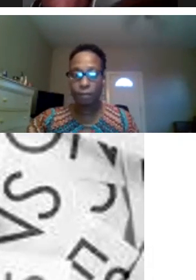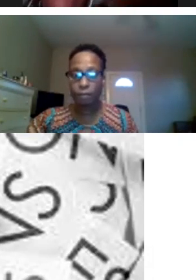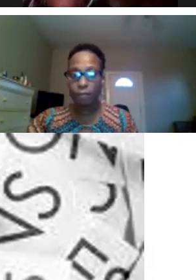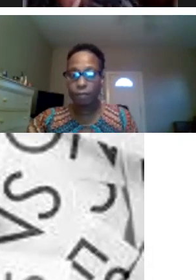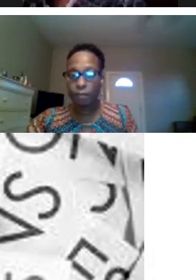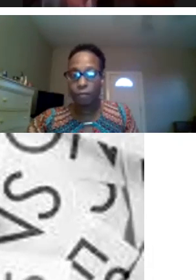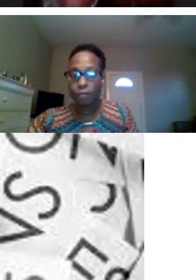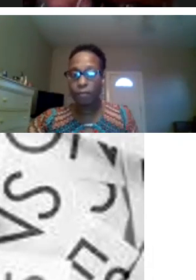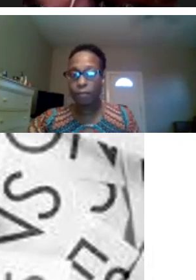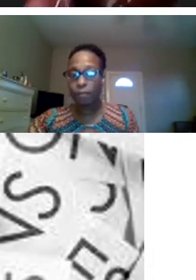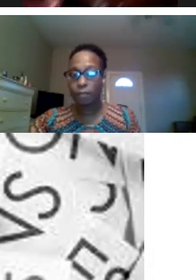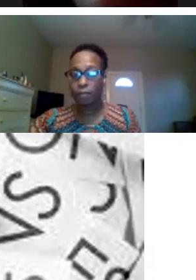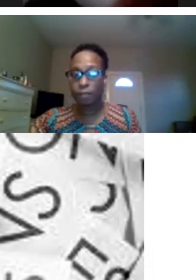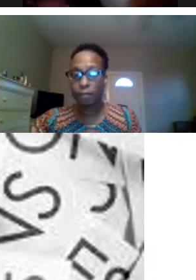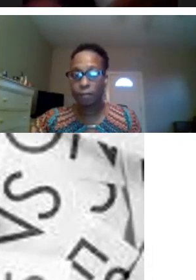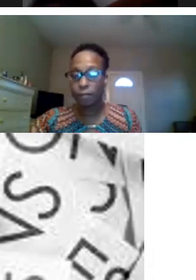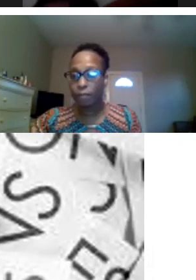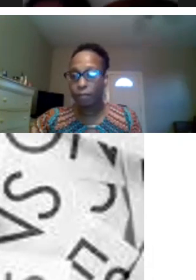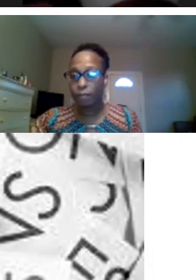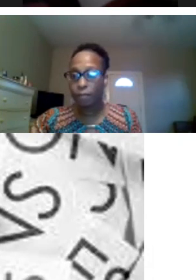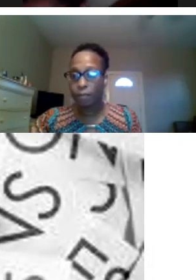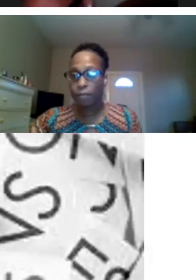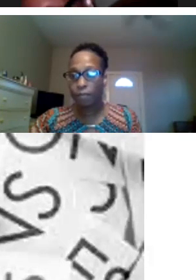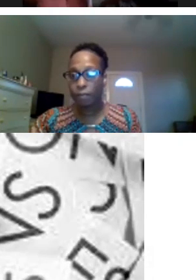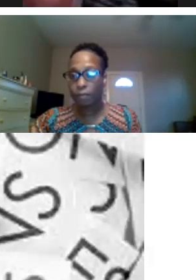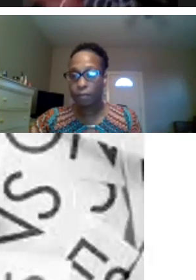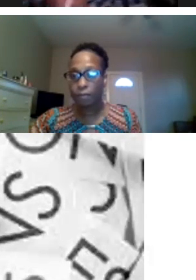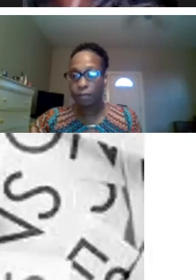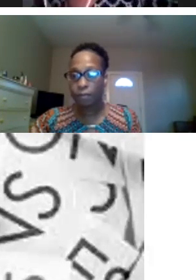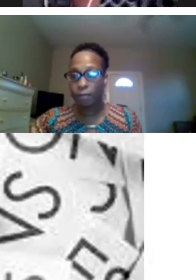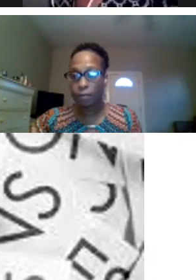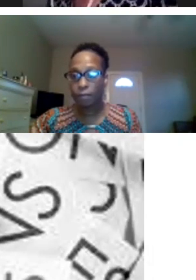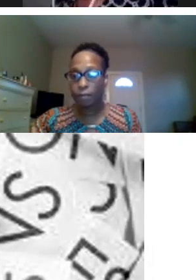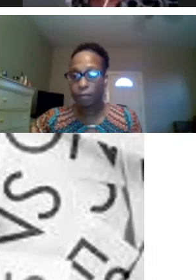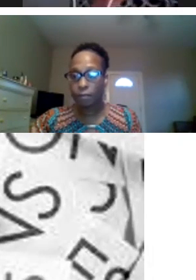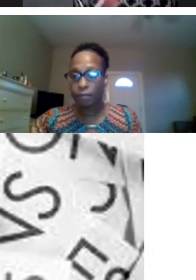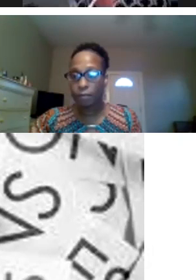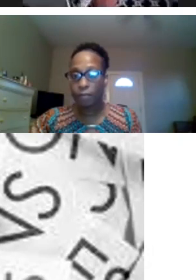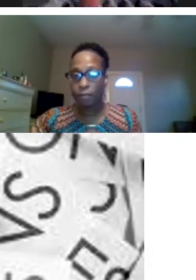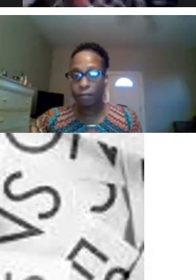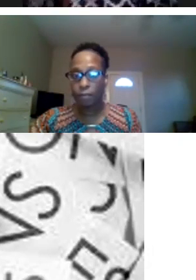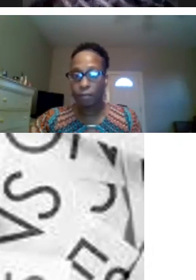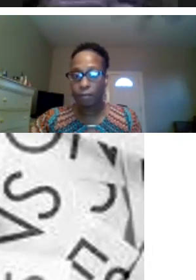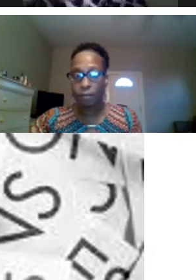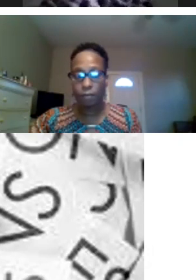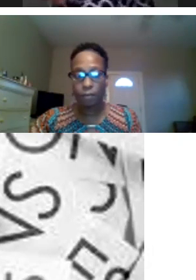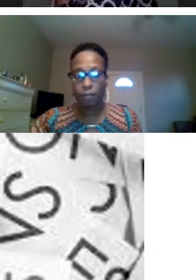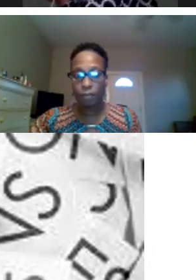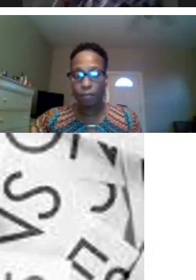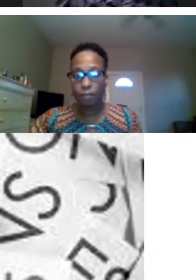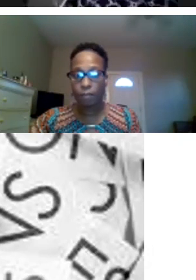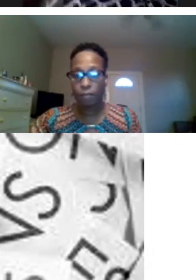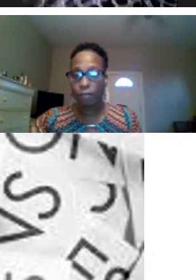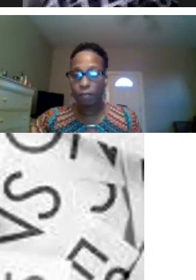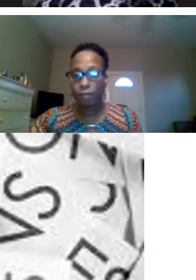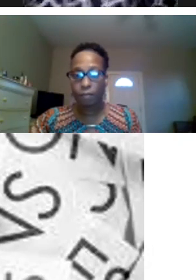also have a bigger chance on at least one or two of your questions being answered if you have people in multiple places where